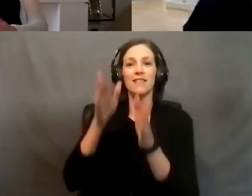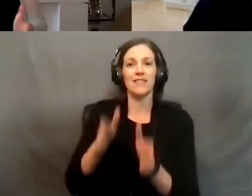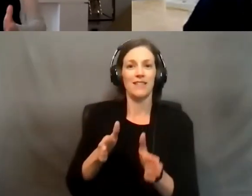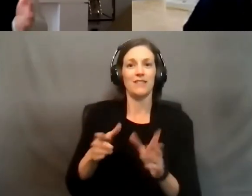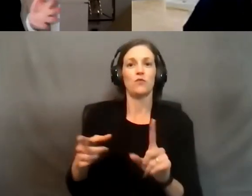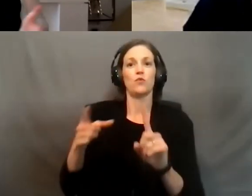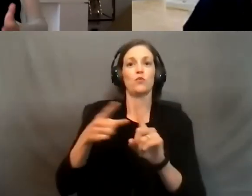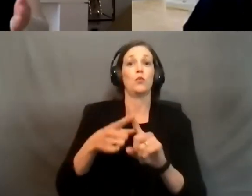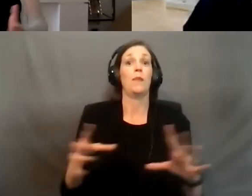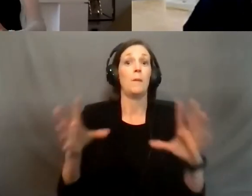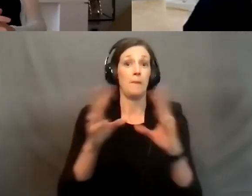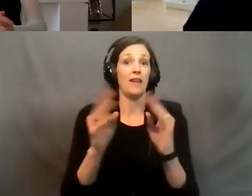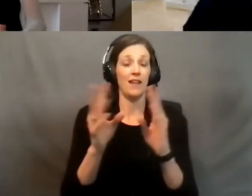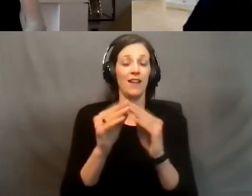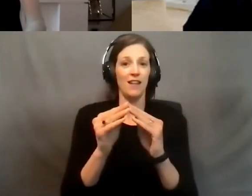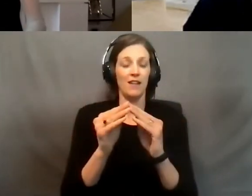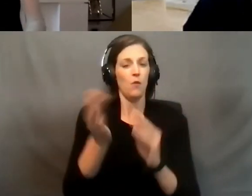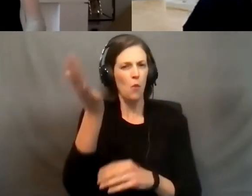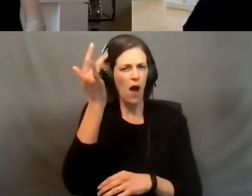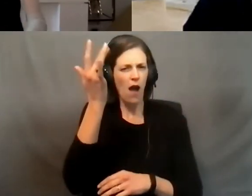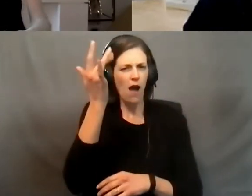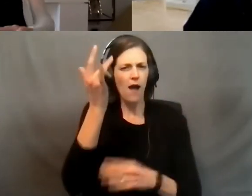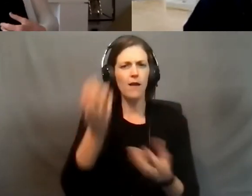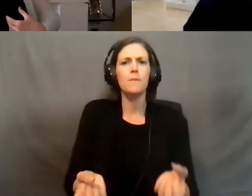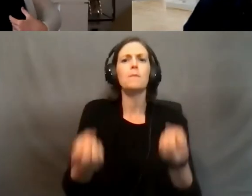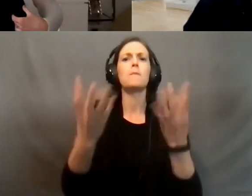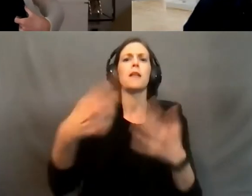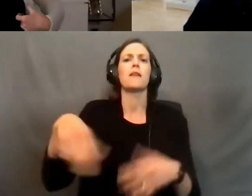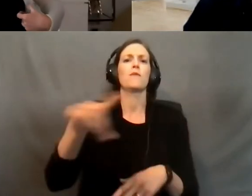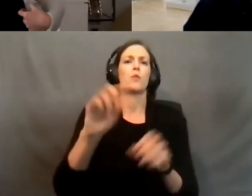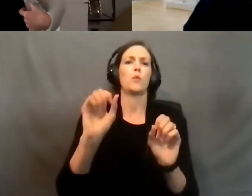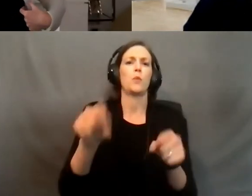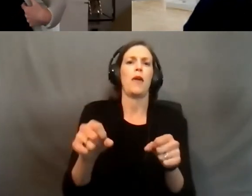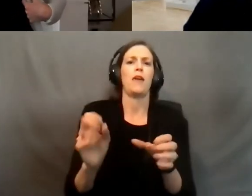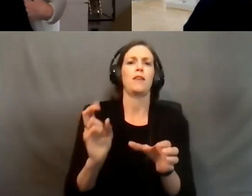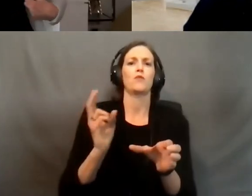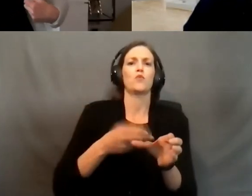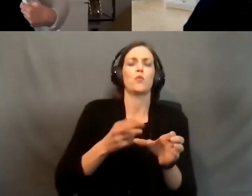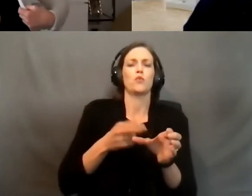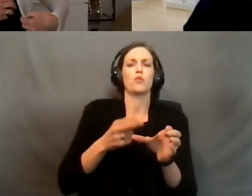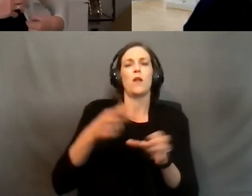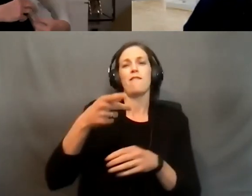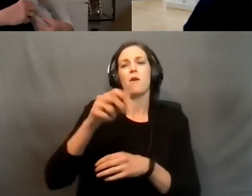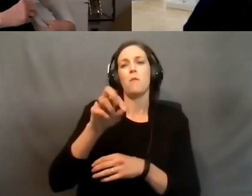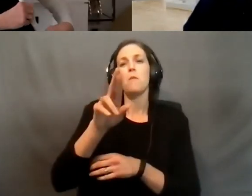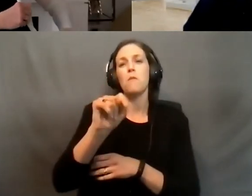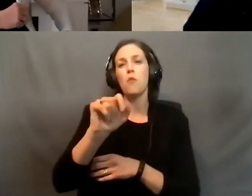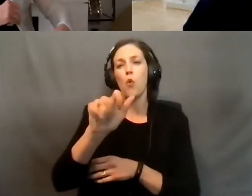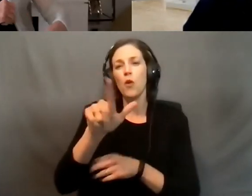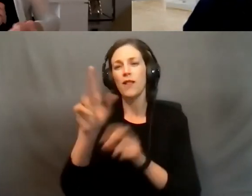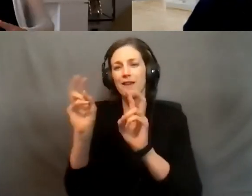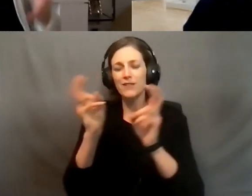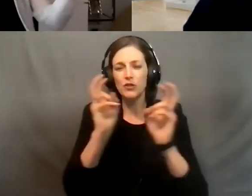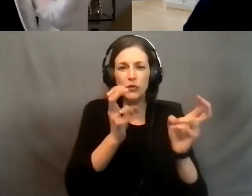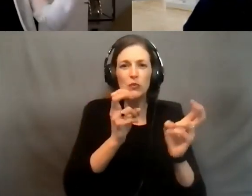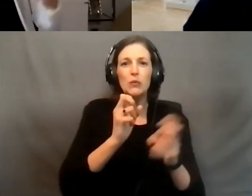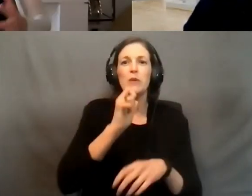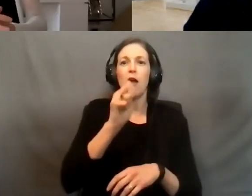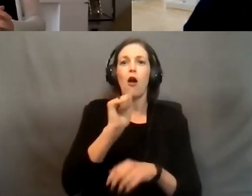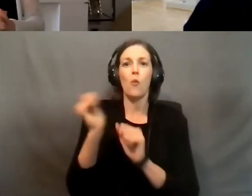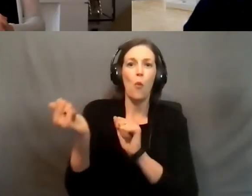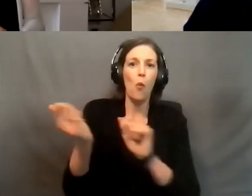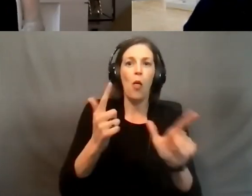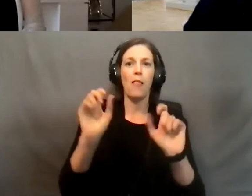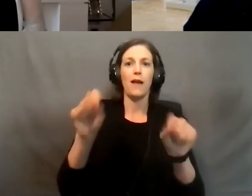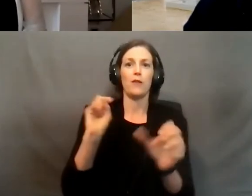meetings so that many of you can join. It's one of those portal issues that not everybody can come in all at the same